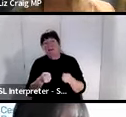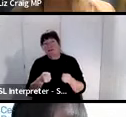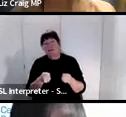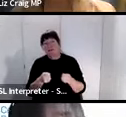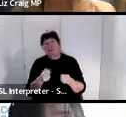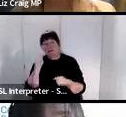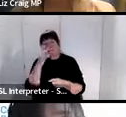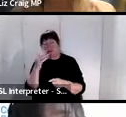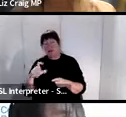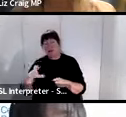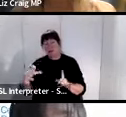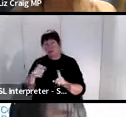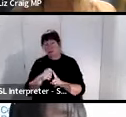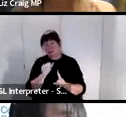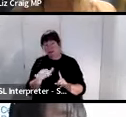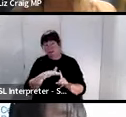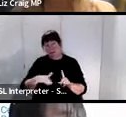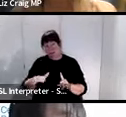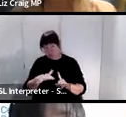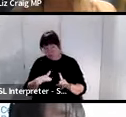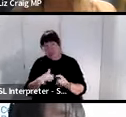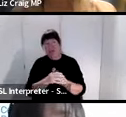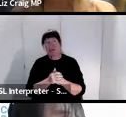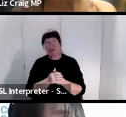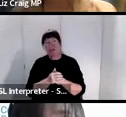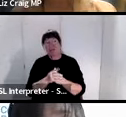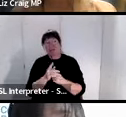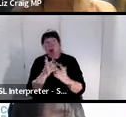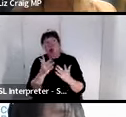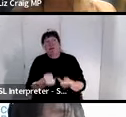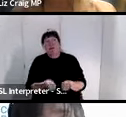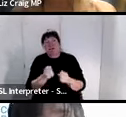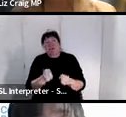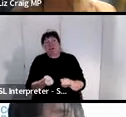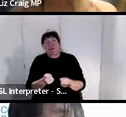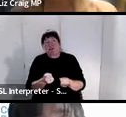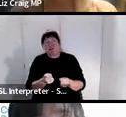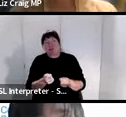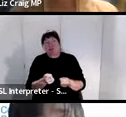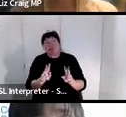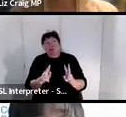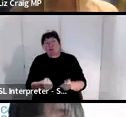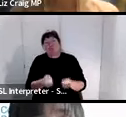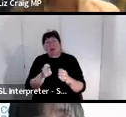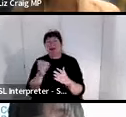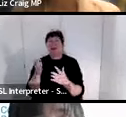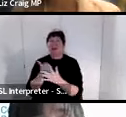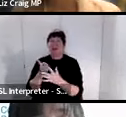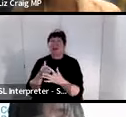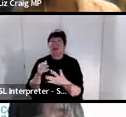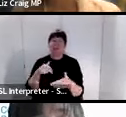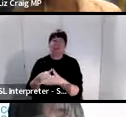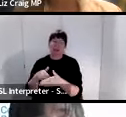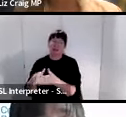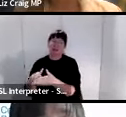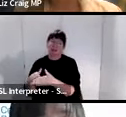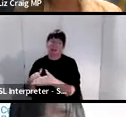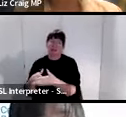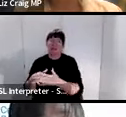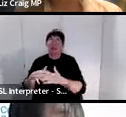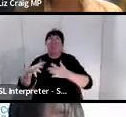with CP and their whānau is access barriers. It significantly affects their daily lives.